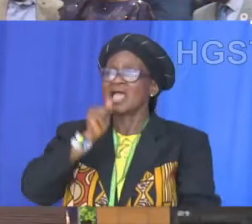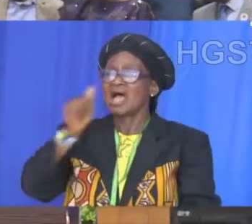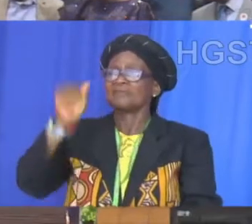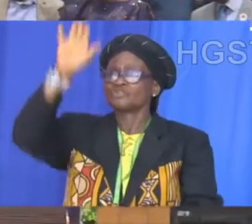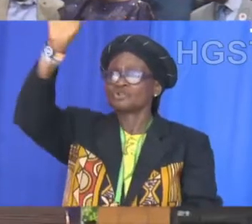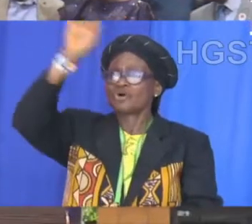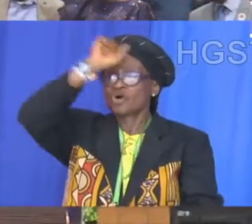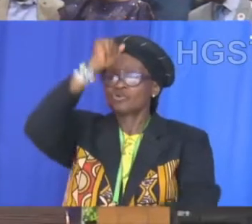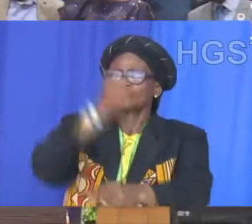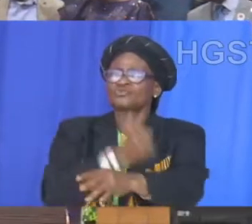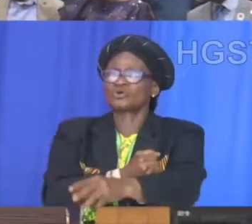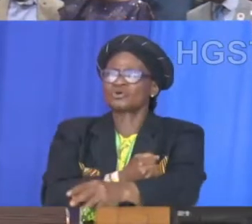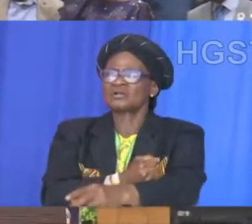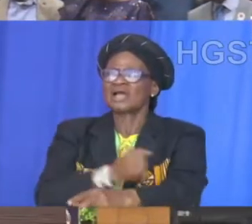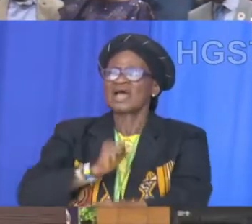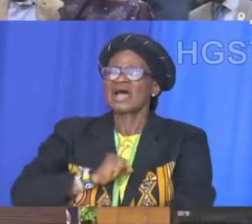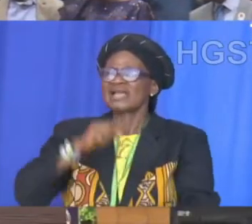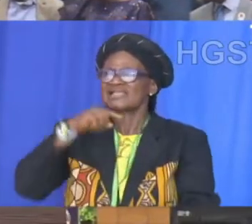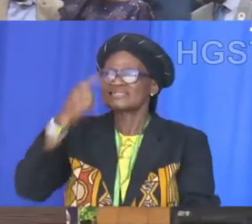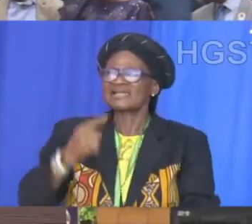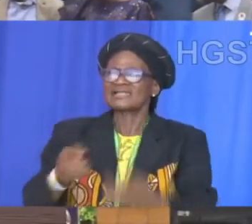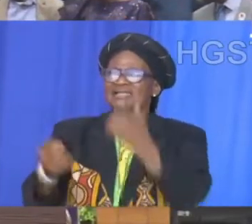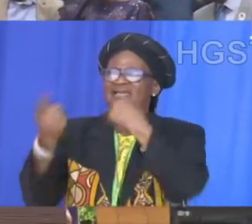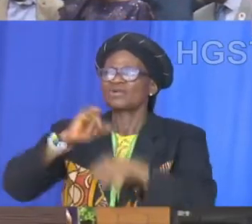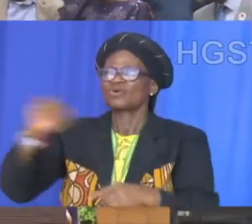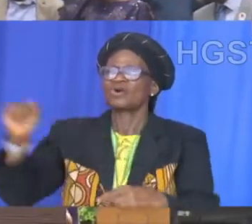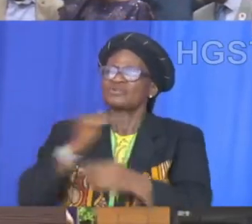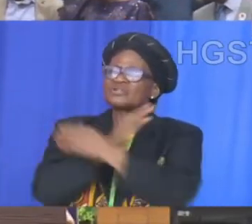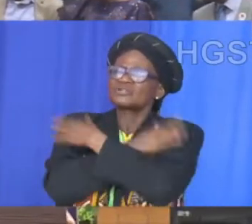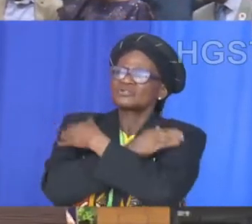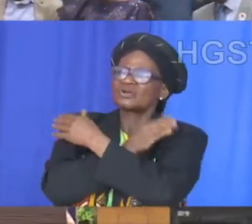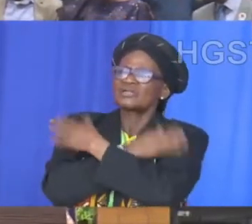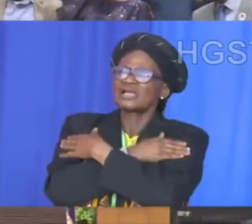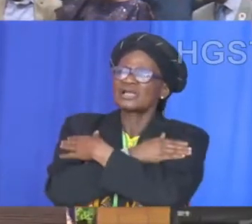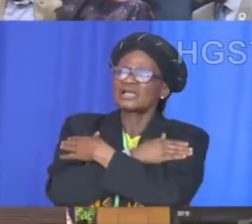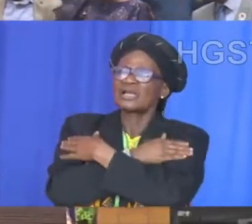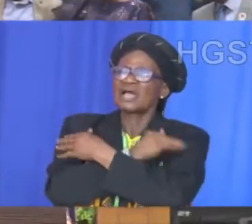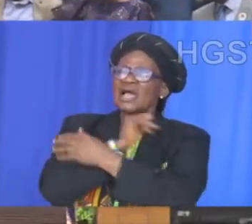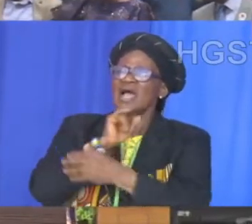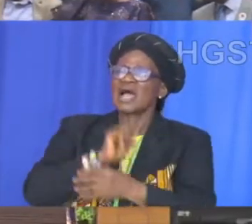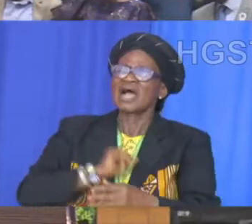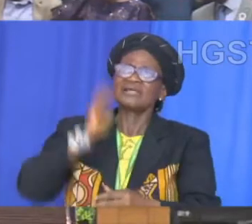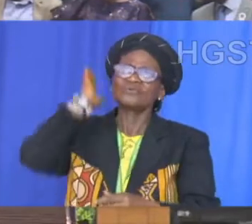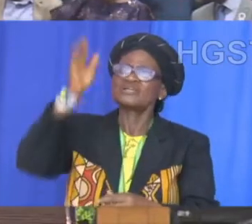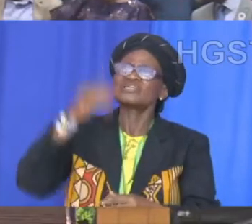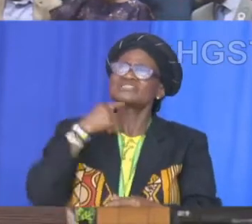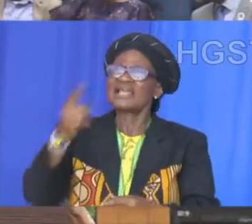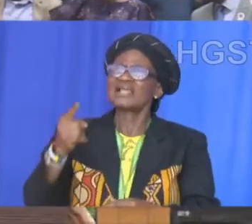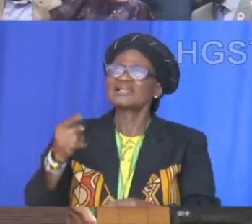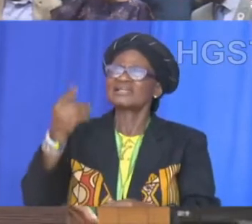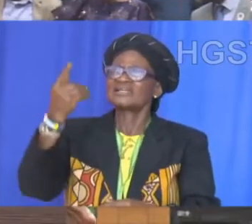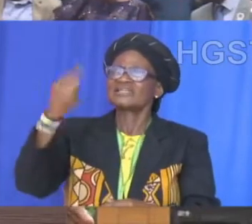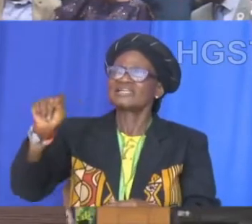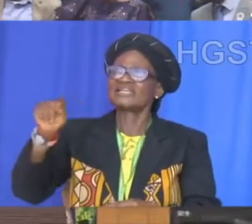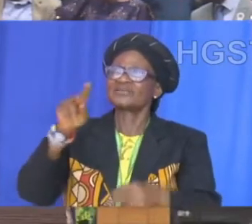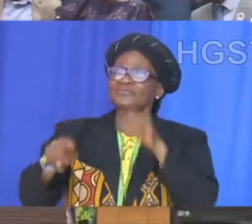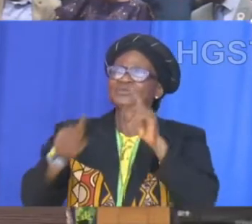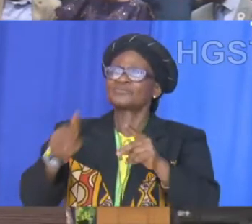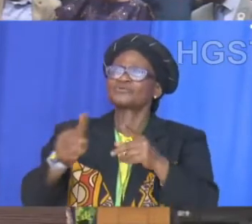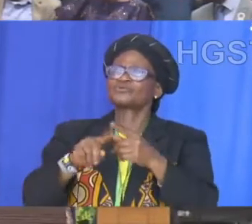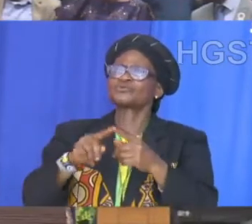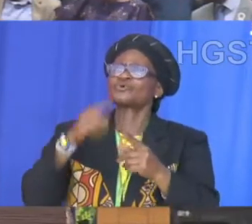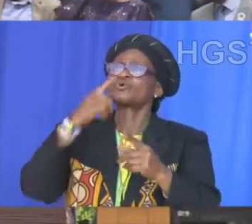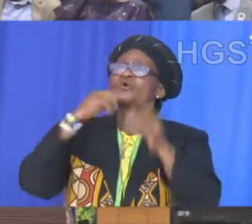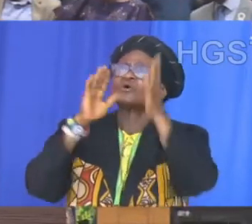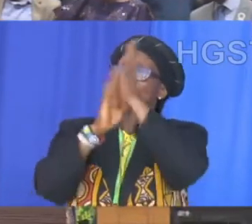I said, coming Sunday, I will tell the people to praise you because it's my duty.